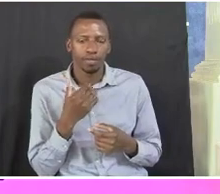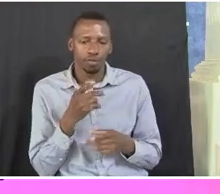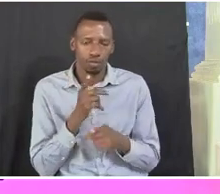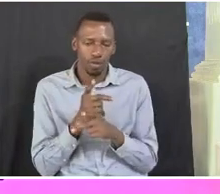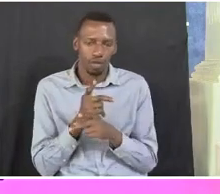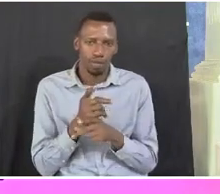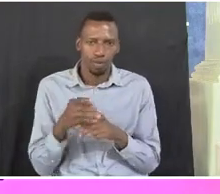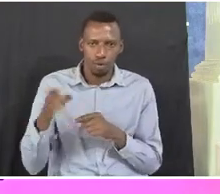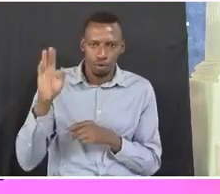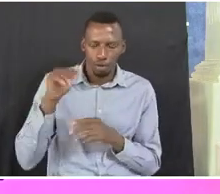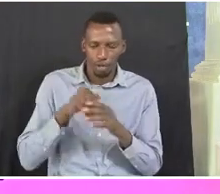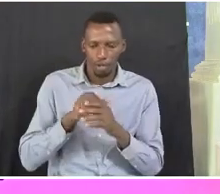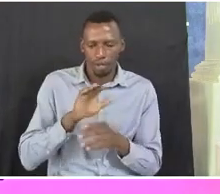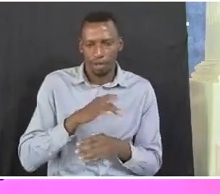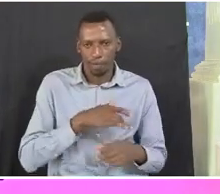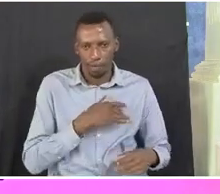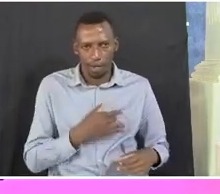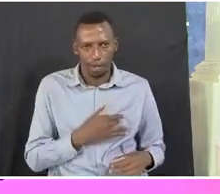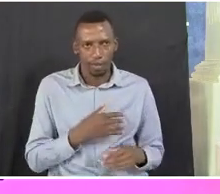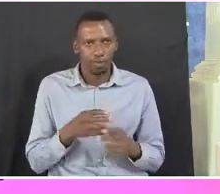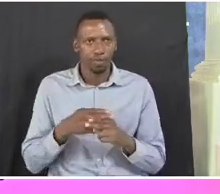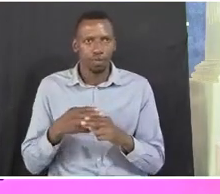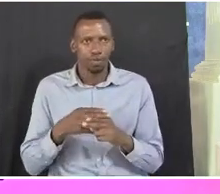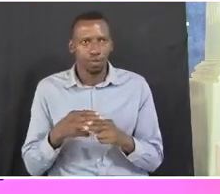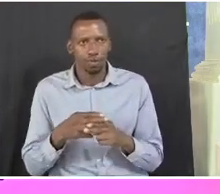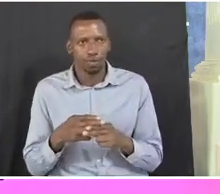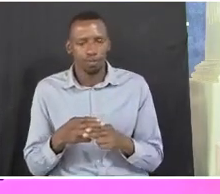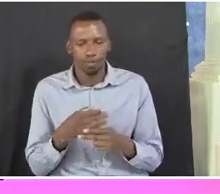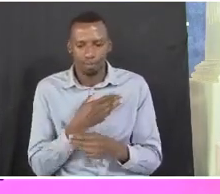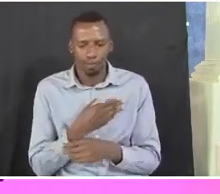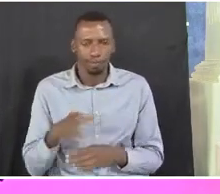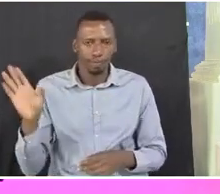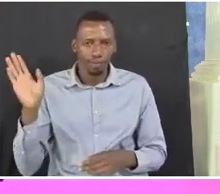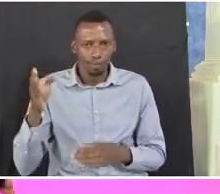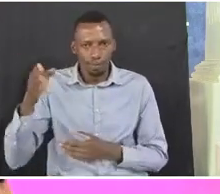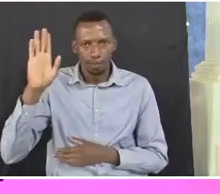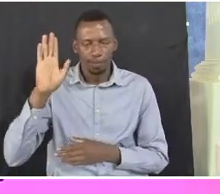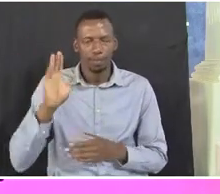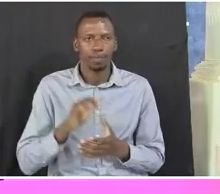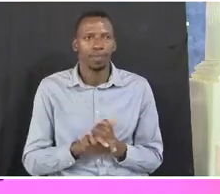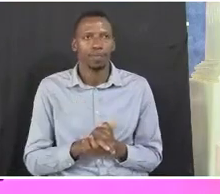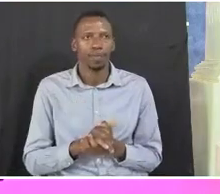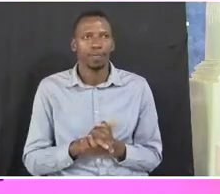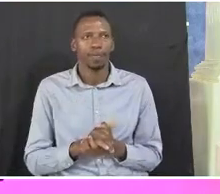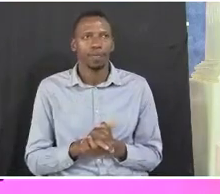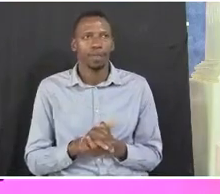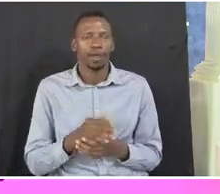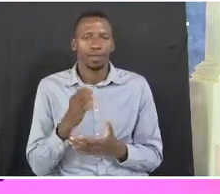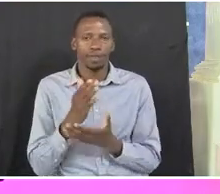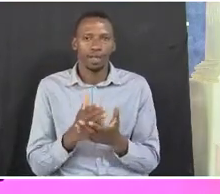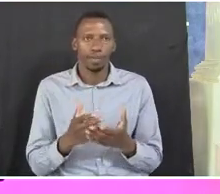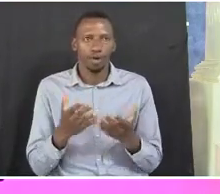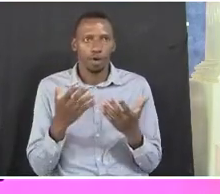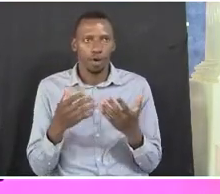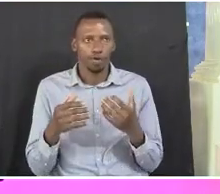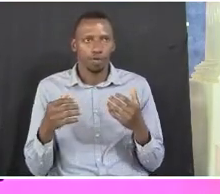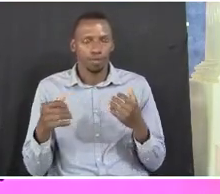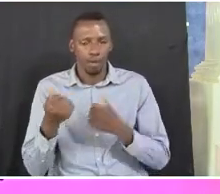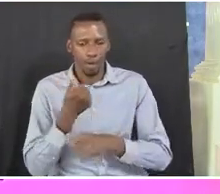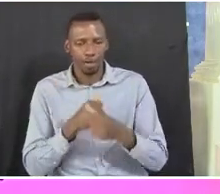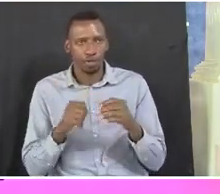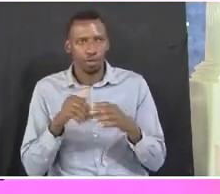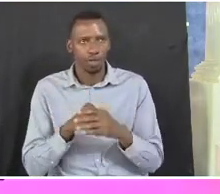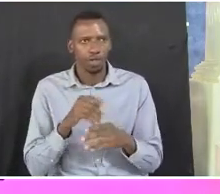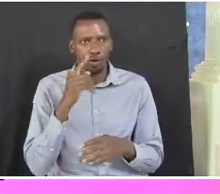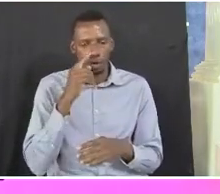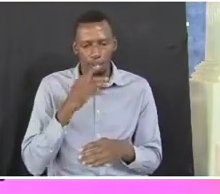their knowledge, they soon came to deny his existence. Some of our practices in our homes,